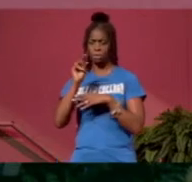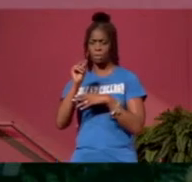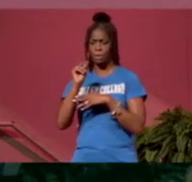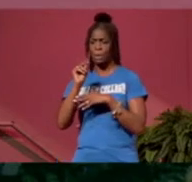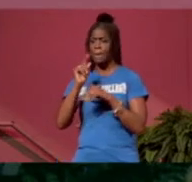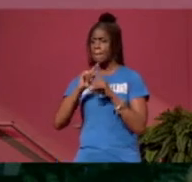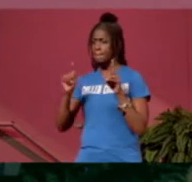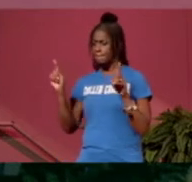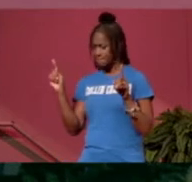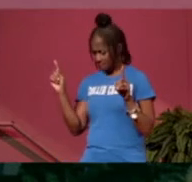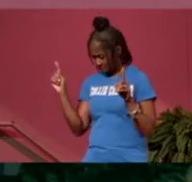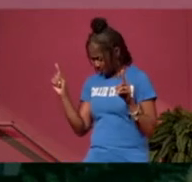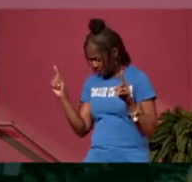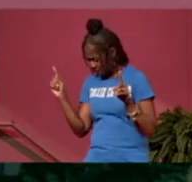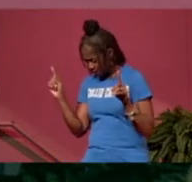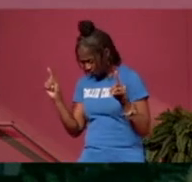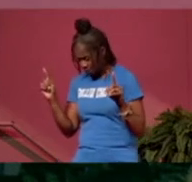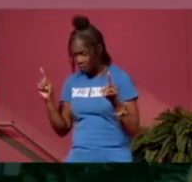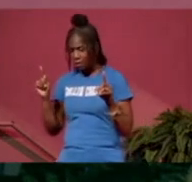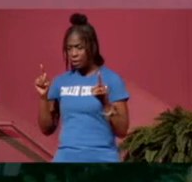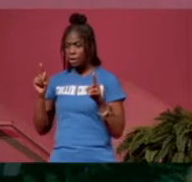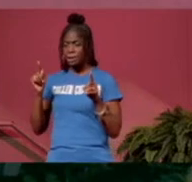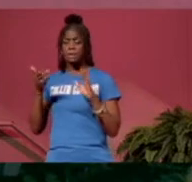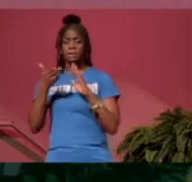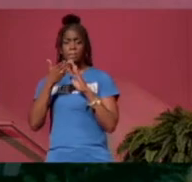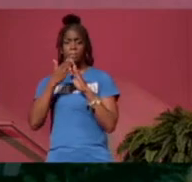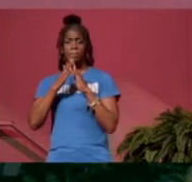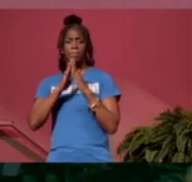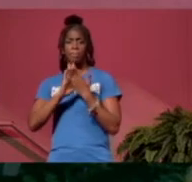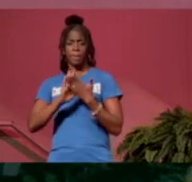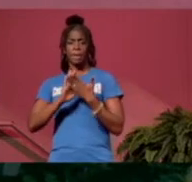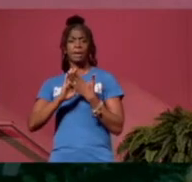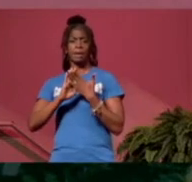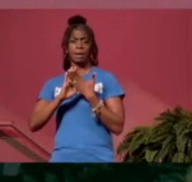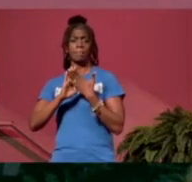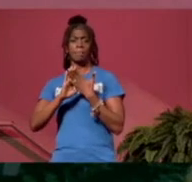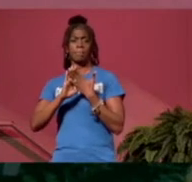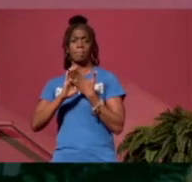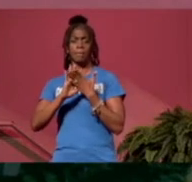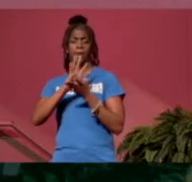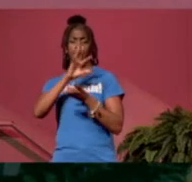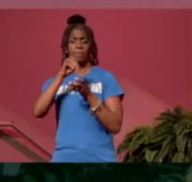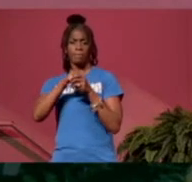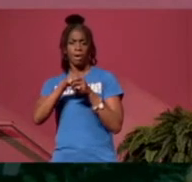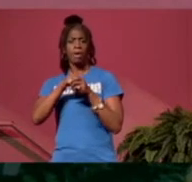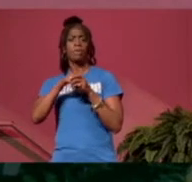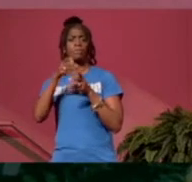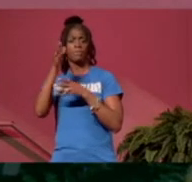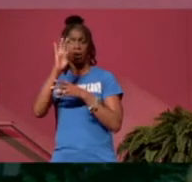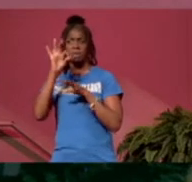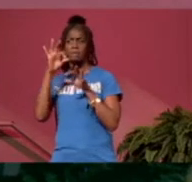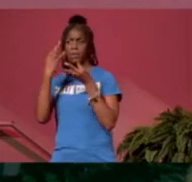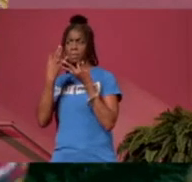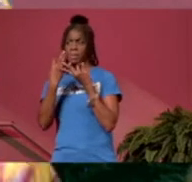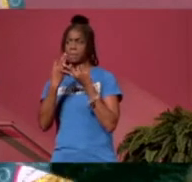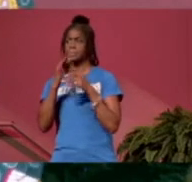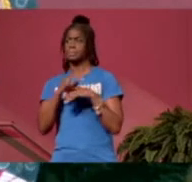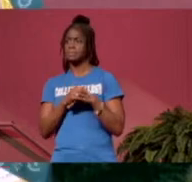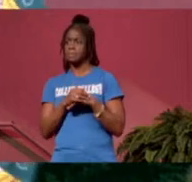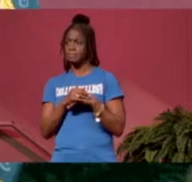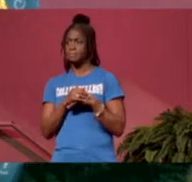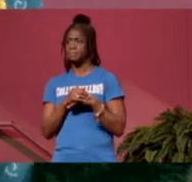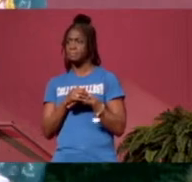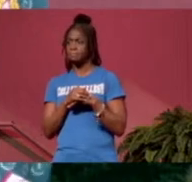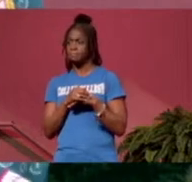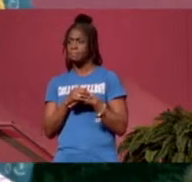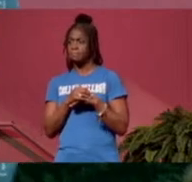to be a part of God's army, to become a part of God's family, to be a part of what